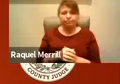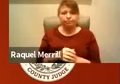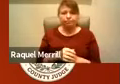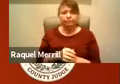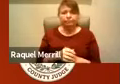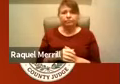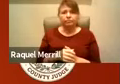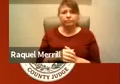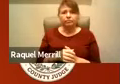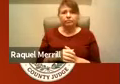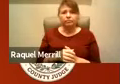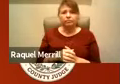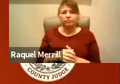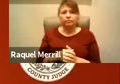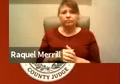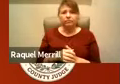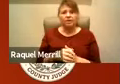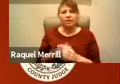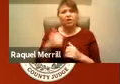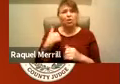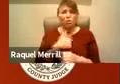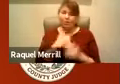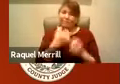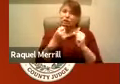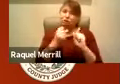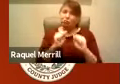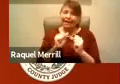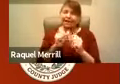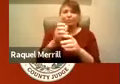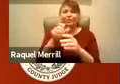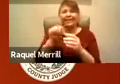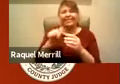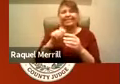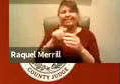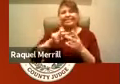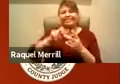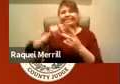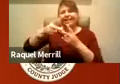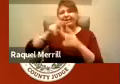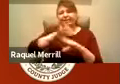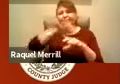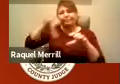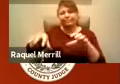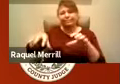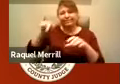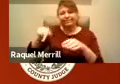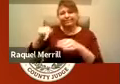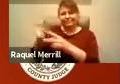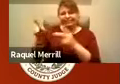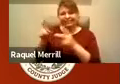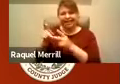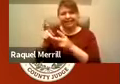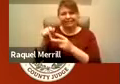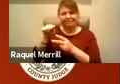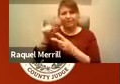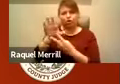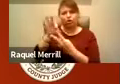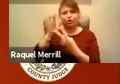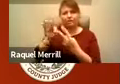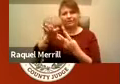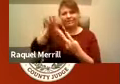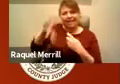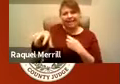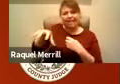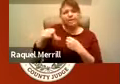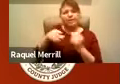as you know, we've been trying to get this alternative care site here in Hidalgo County. We wanted to make sure that we